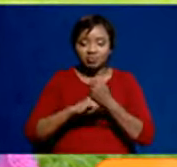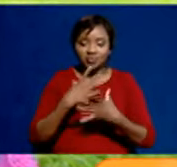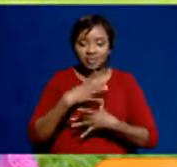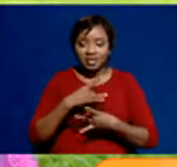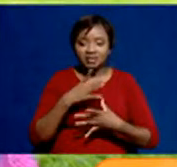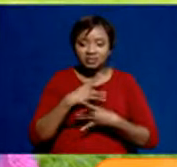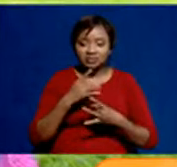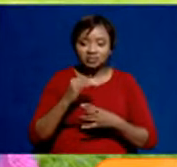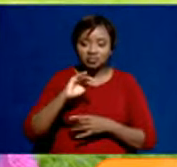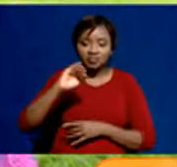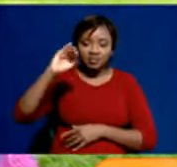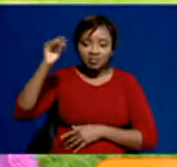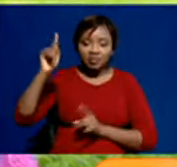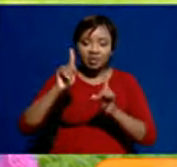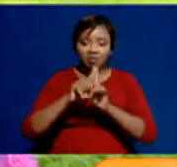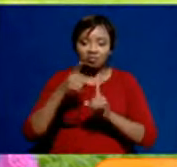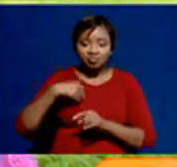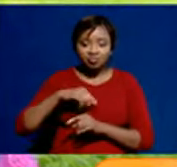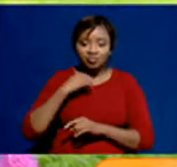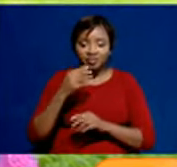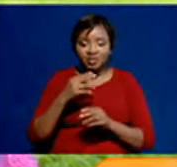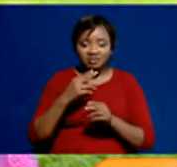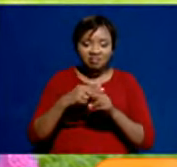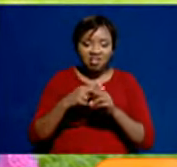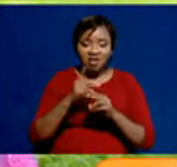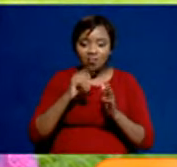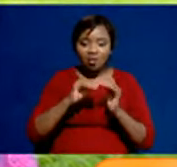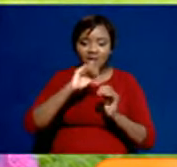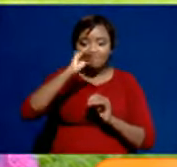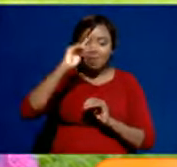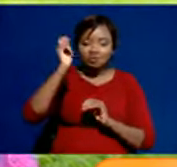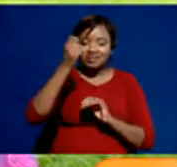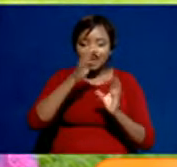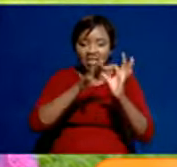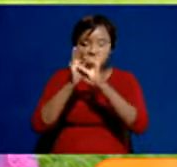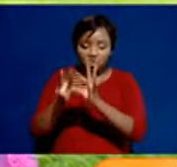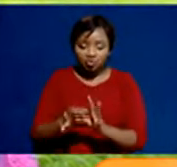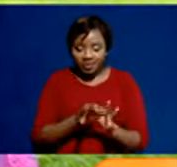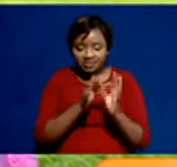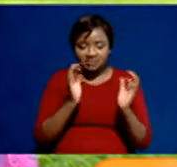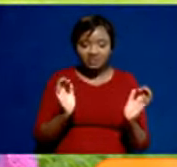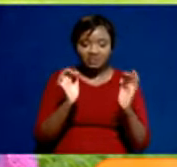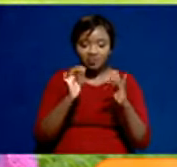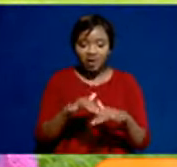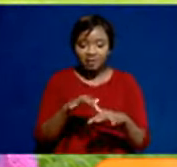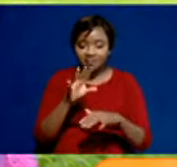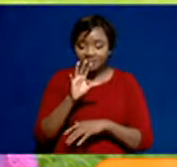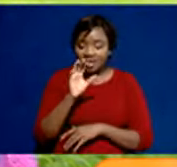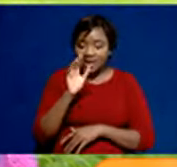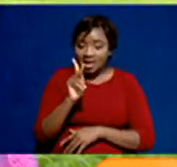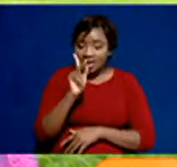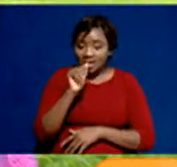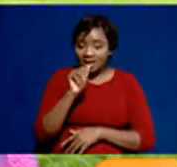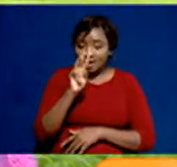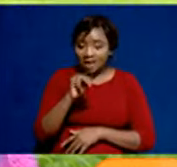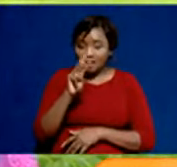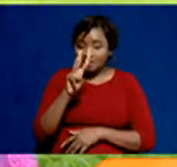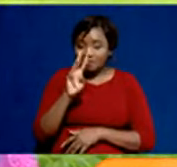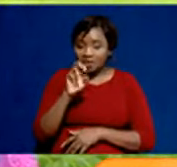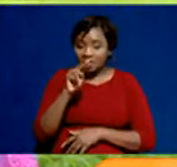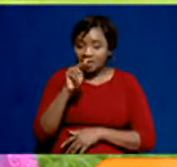Okay? And we were calling ourselves Mount Kenya Unity Forum. Kamwene is no different. It's just another